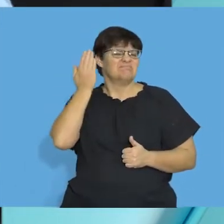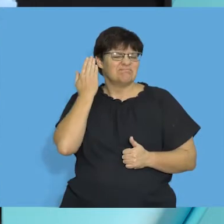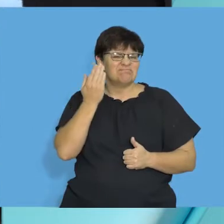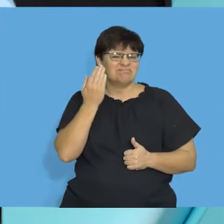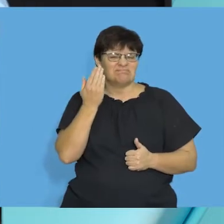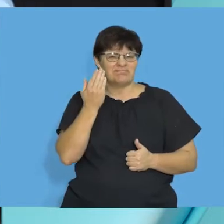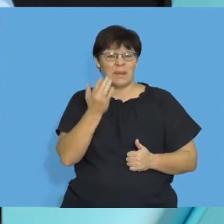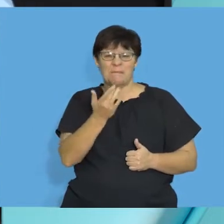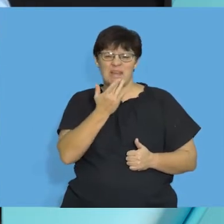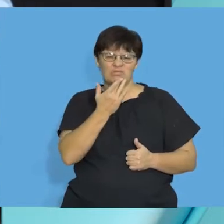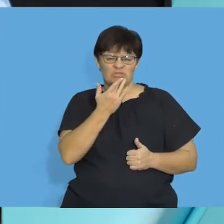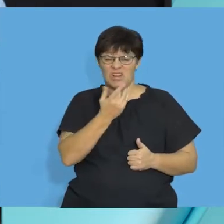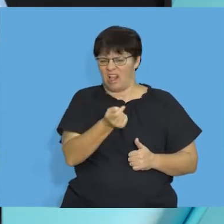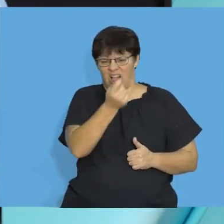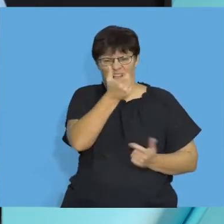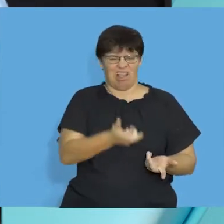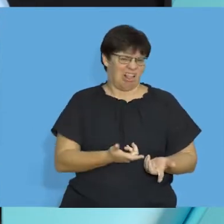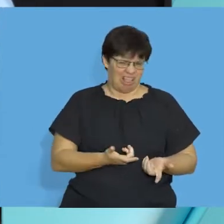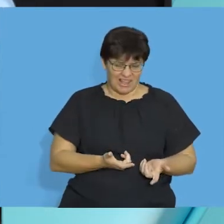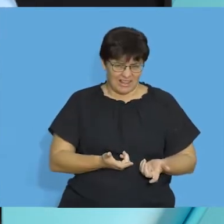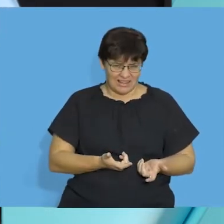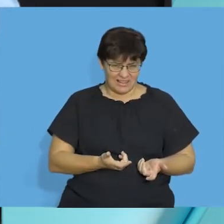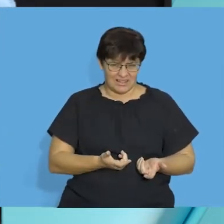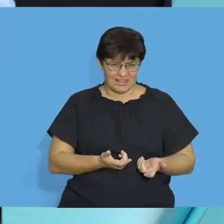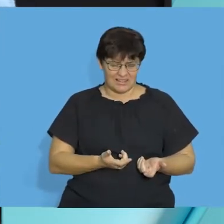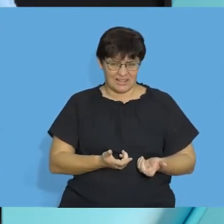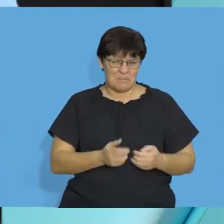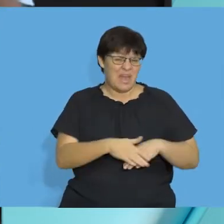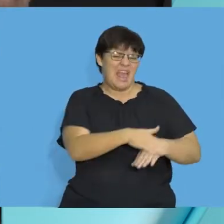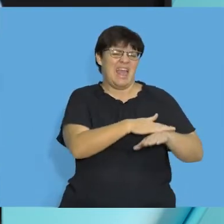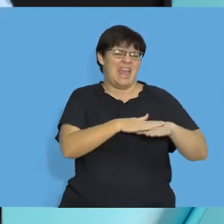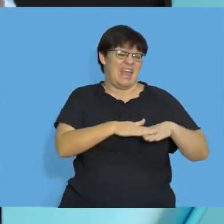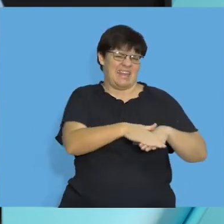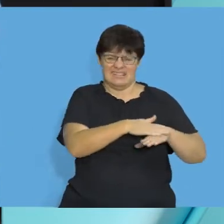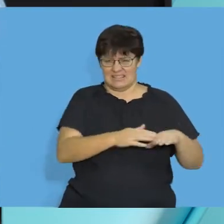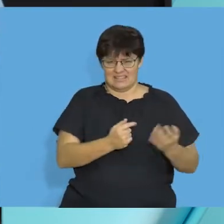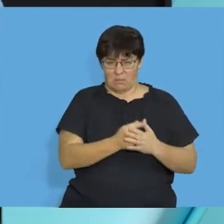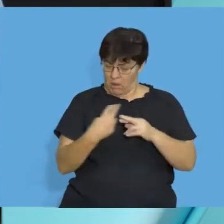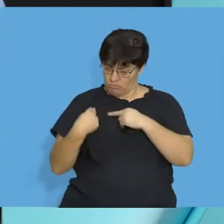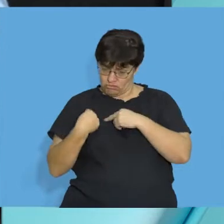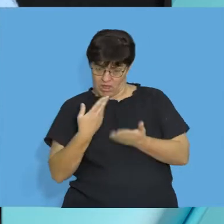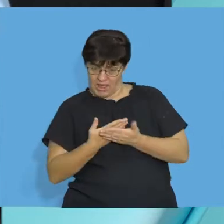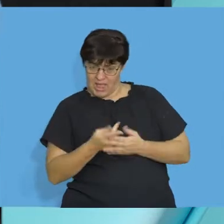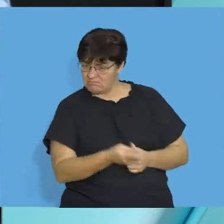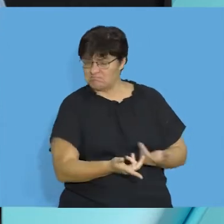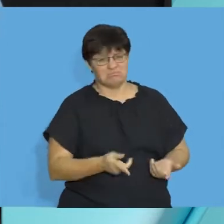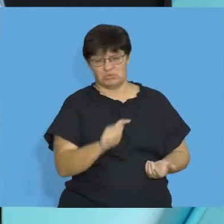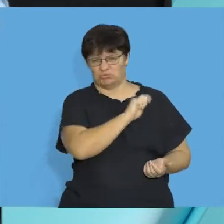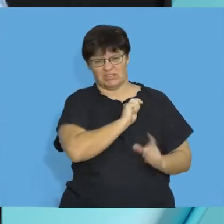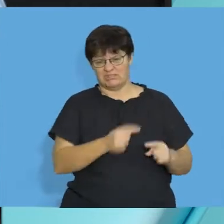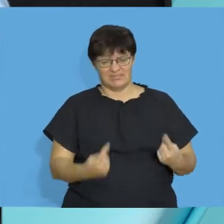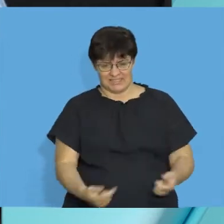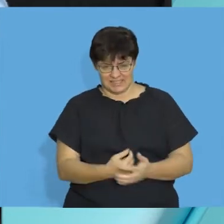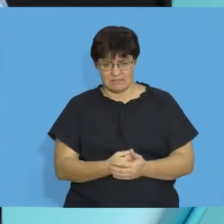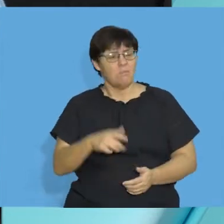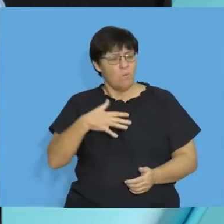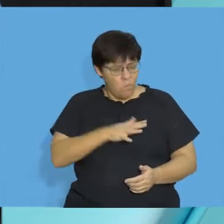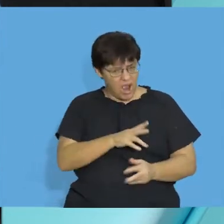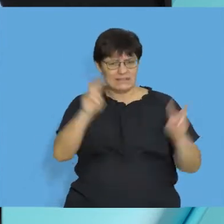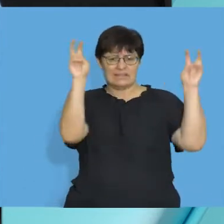cells, batteries, electrochemical cells. And they weren't very reliable. So people wanted to have